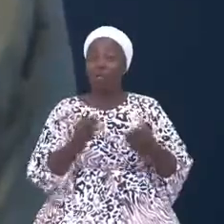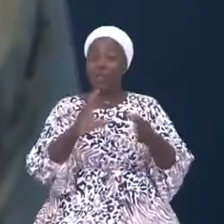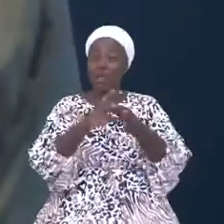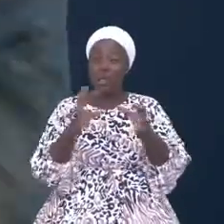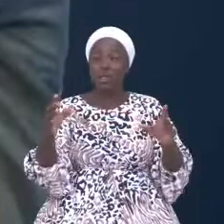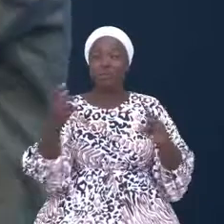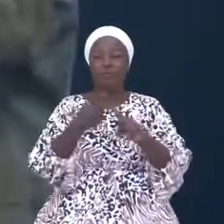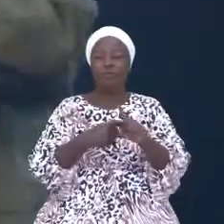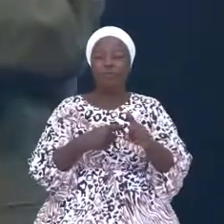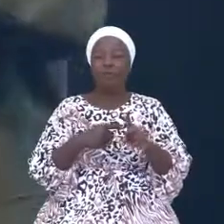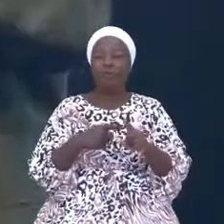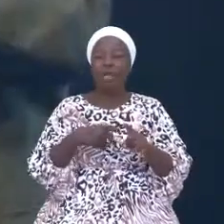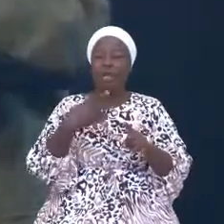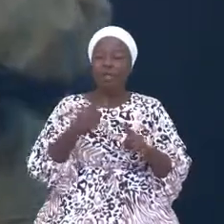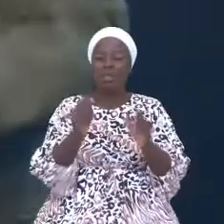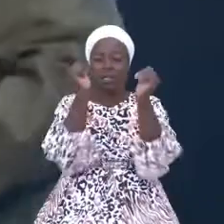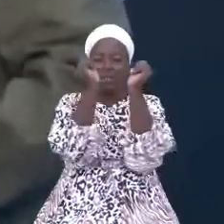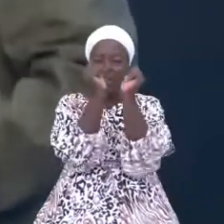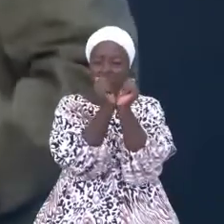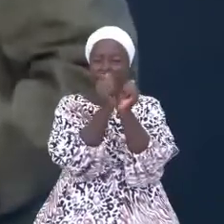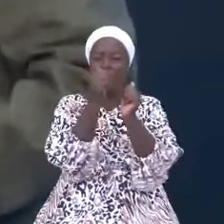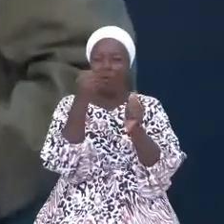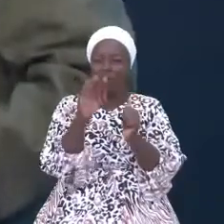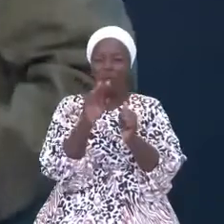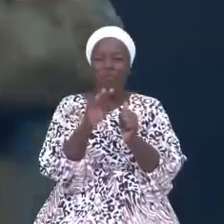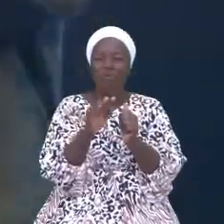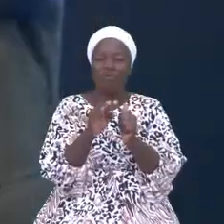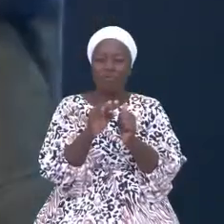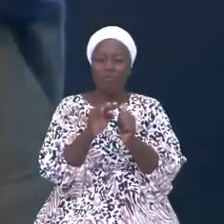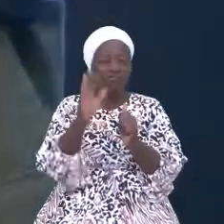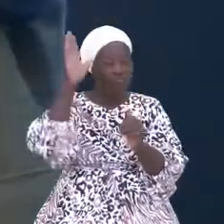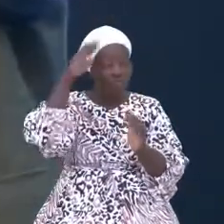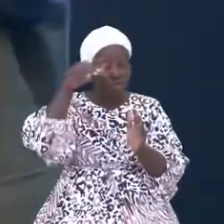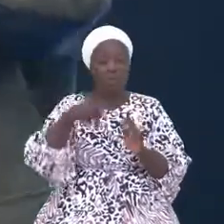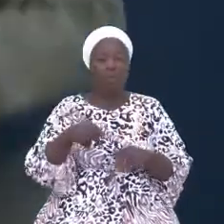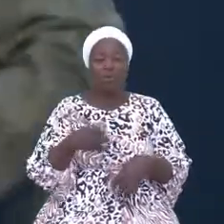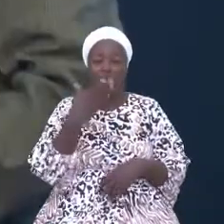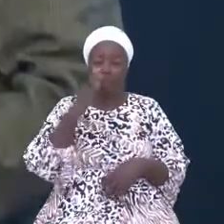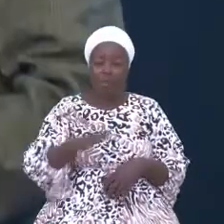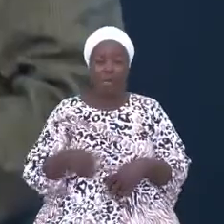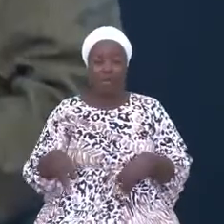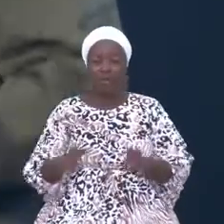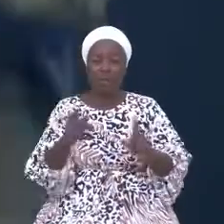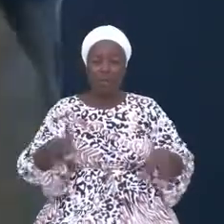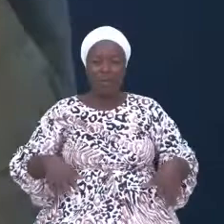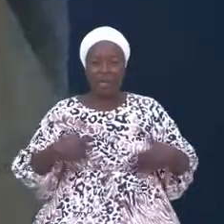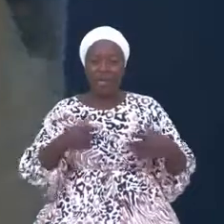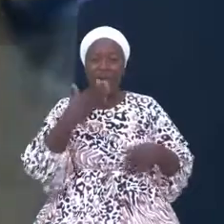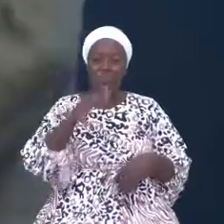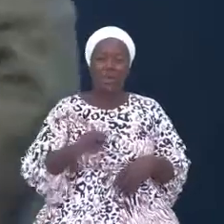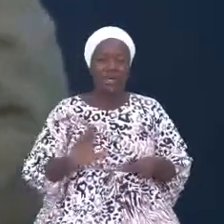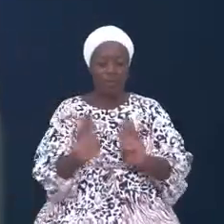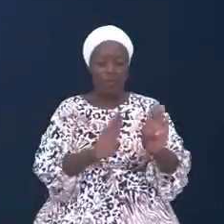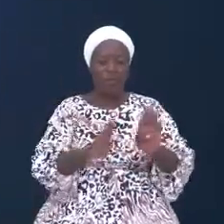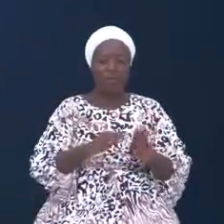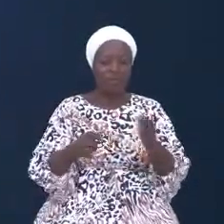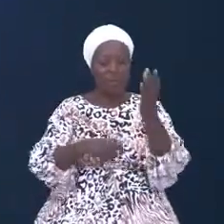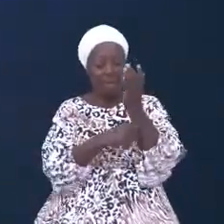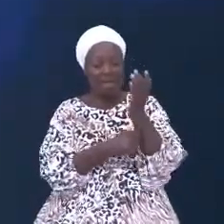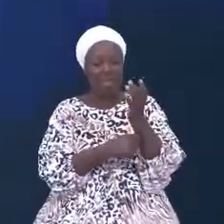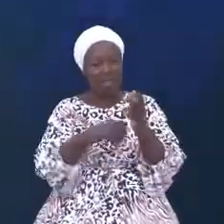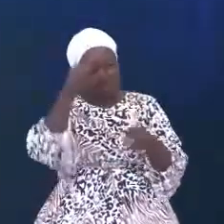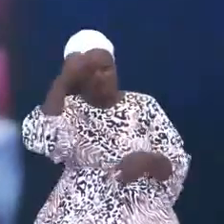from the slavery of addiction, of bad behavior, of carnality, of disobedience,